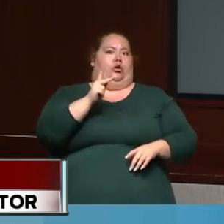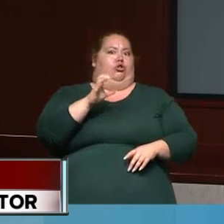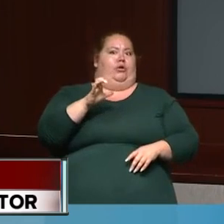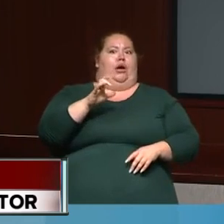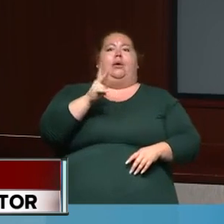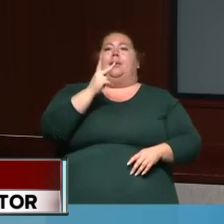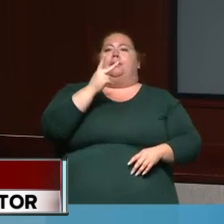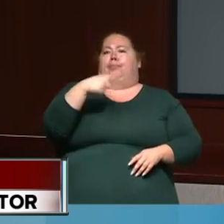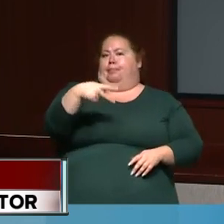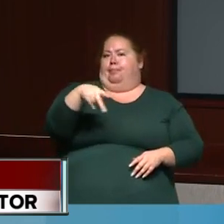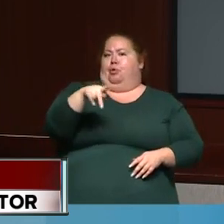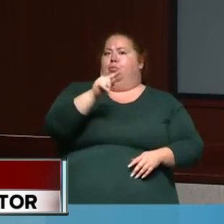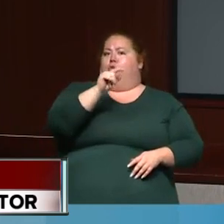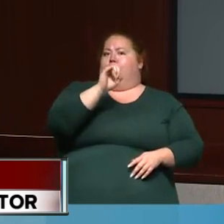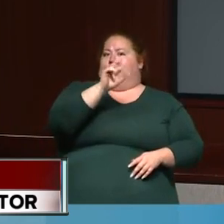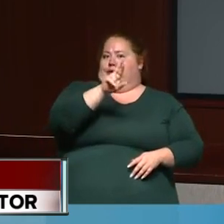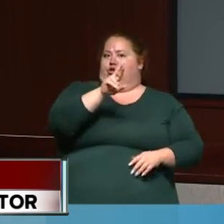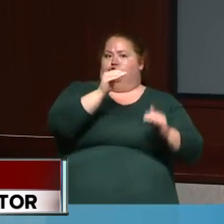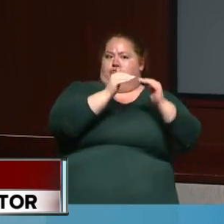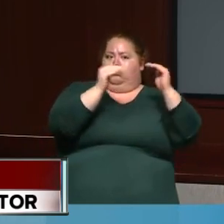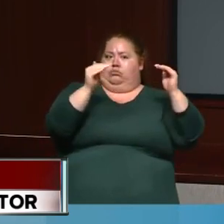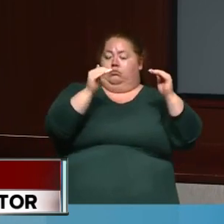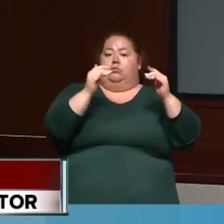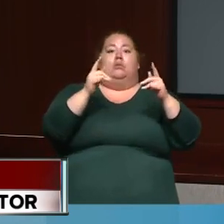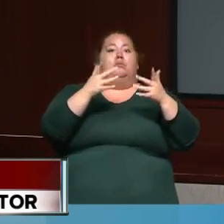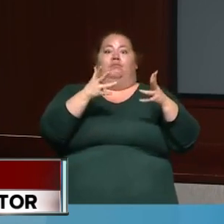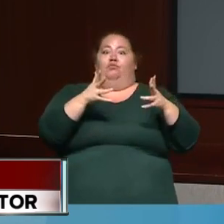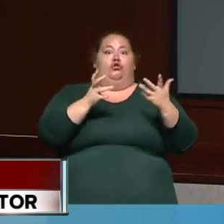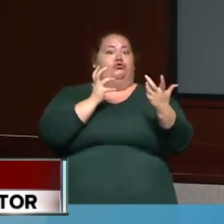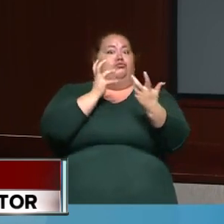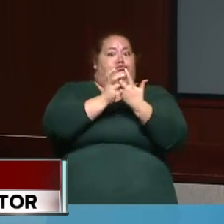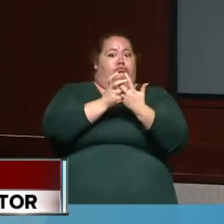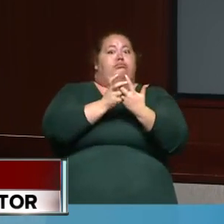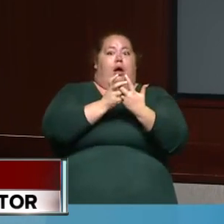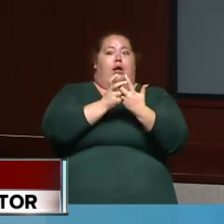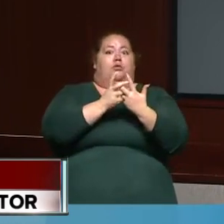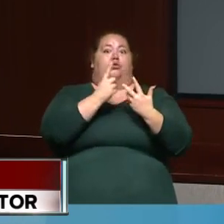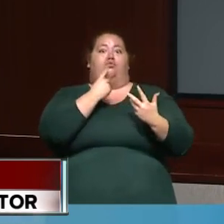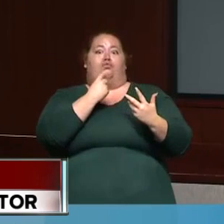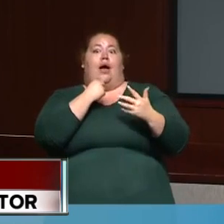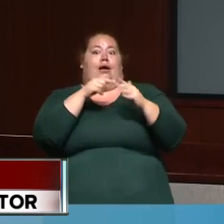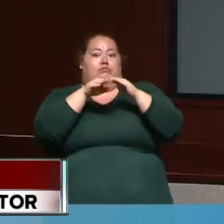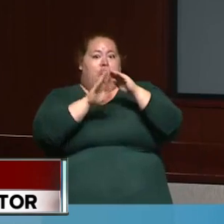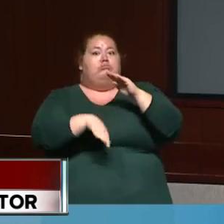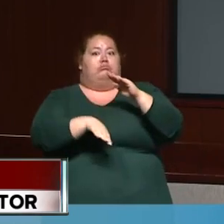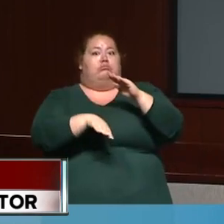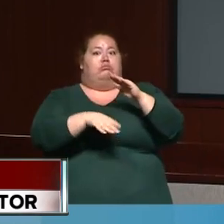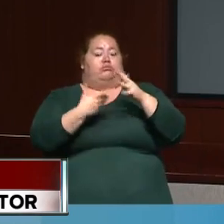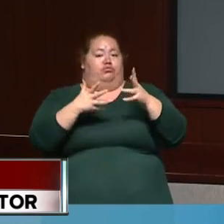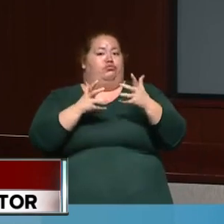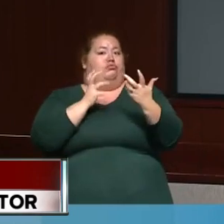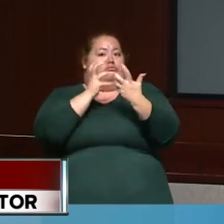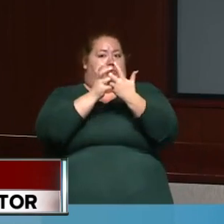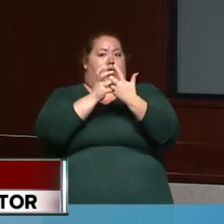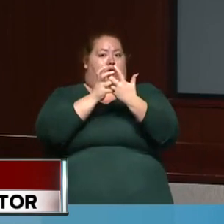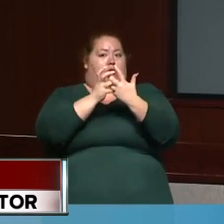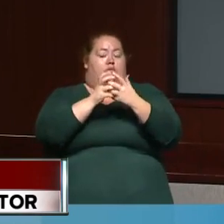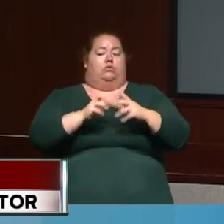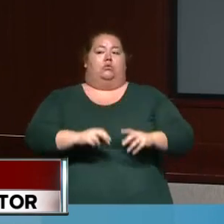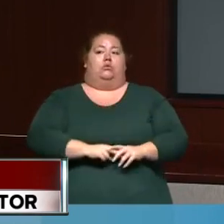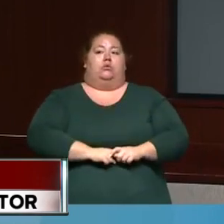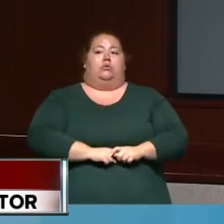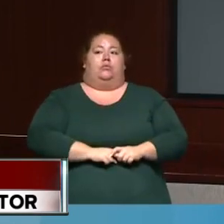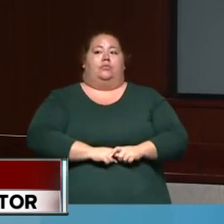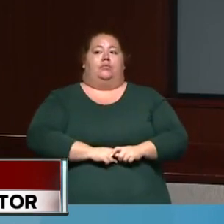tier. However, we met the Tier 2 metrics, or the red tier, or a less restrictive tier. Our case rate